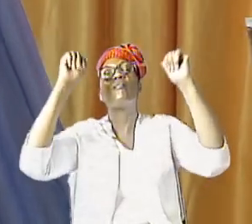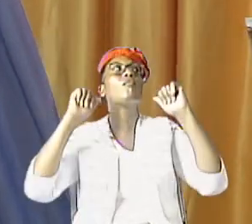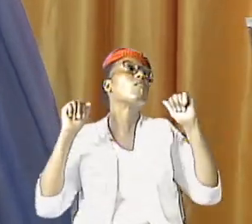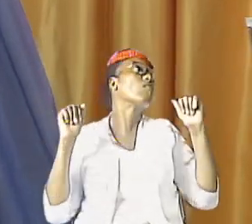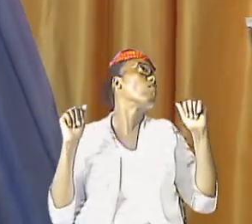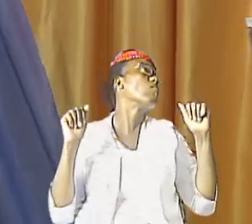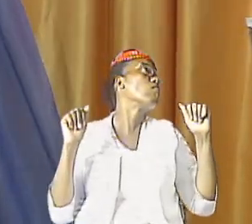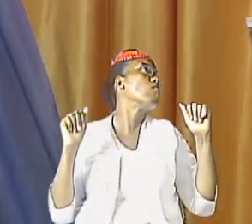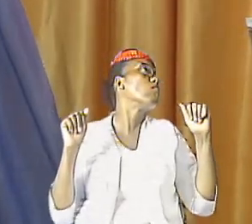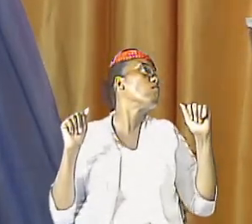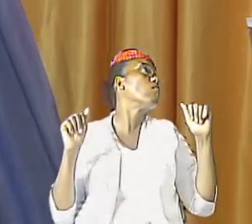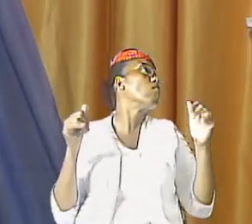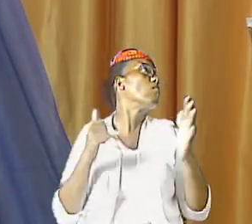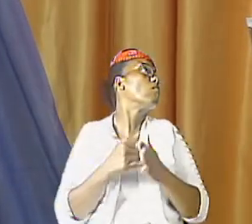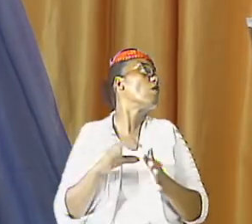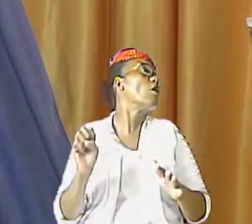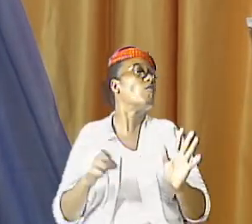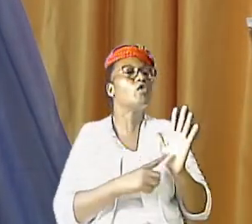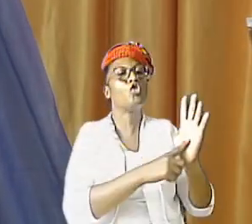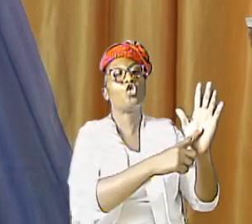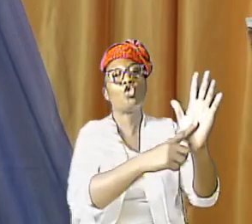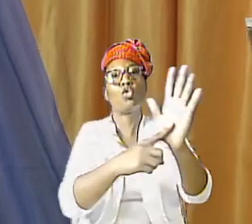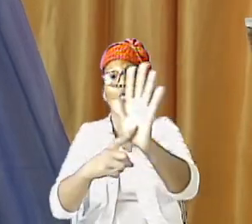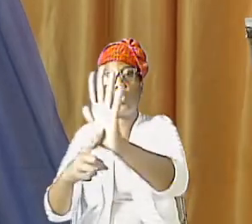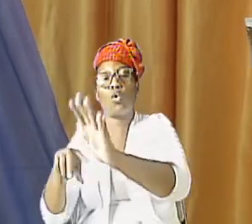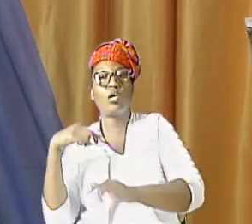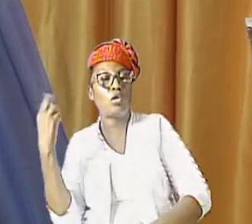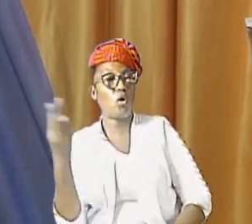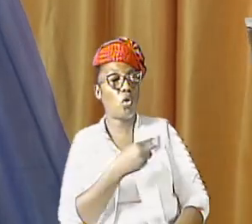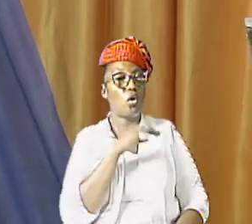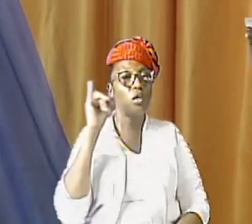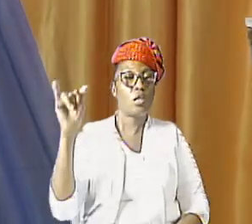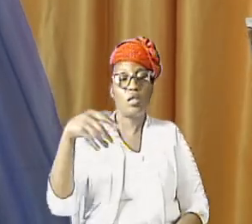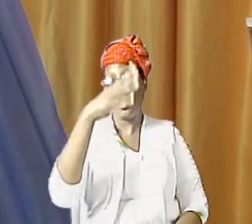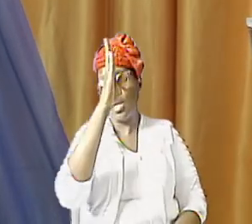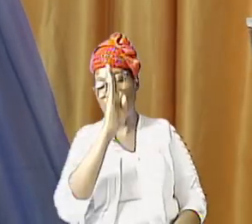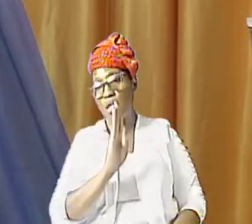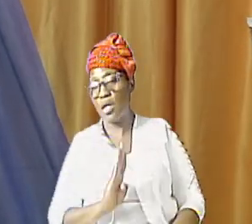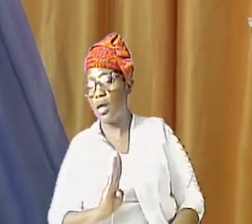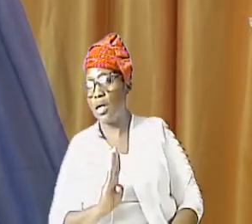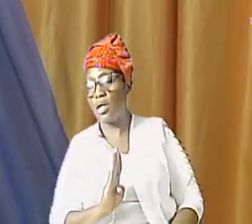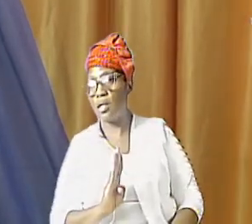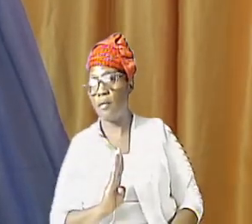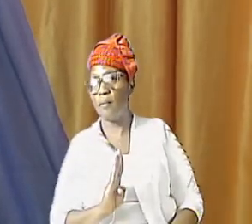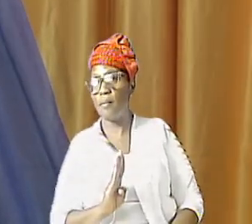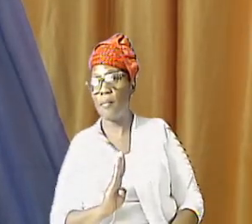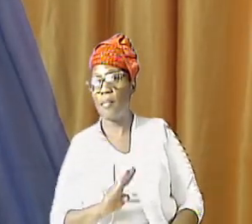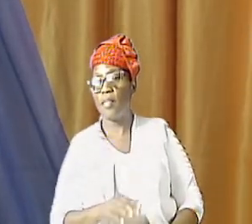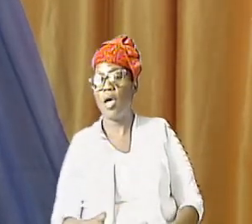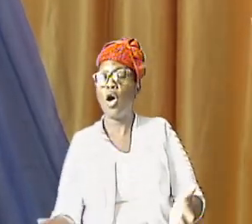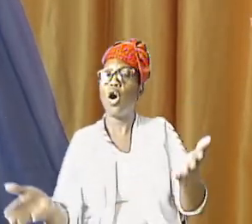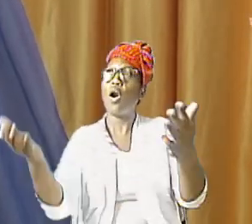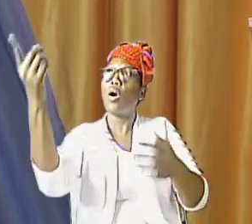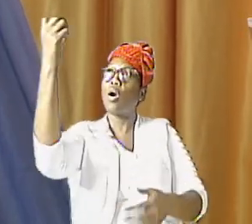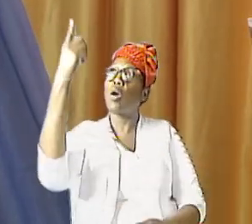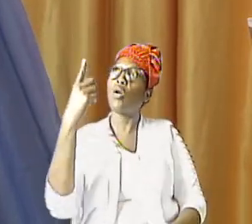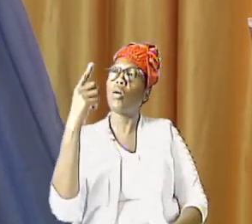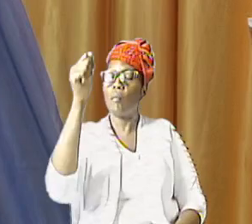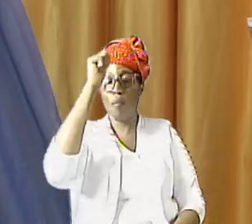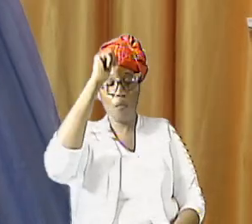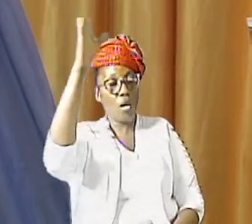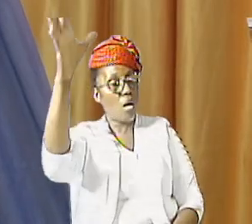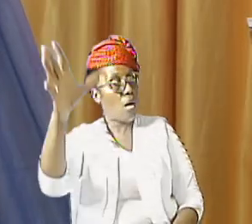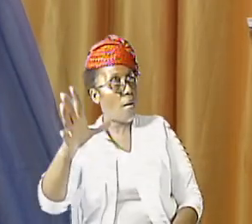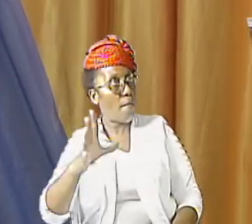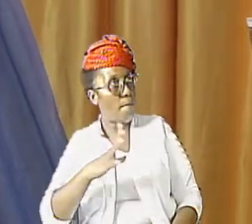So it has been revealed to us that God became a